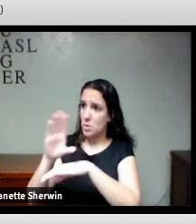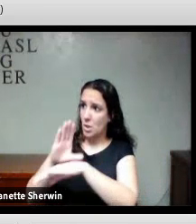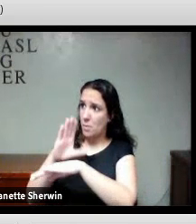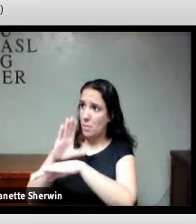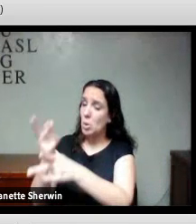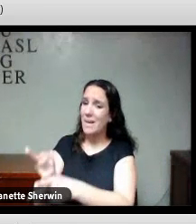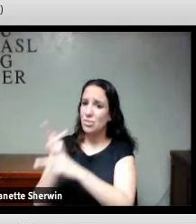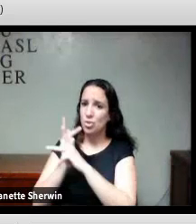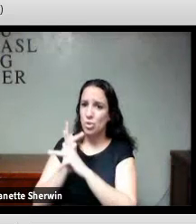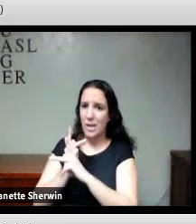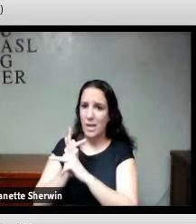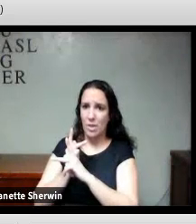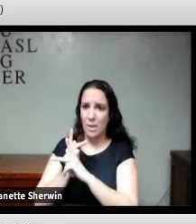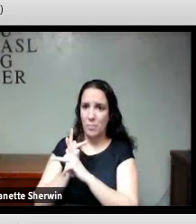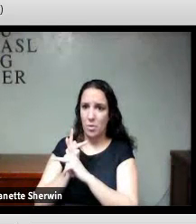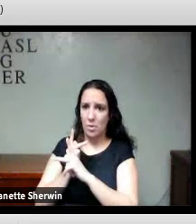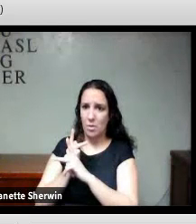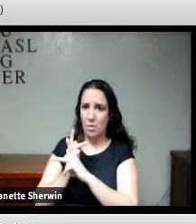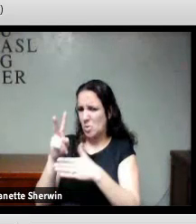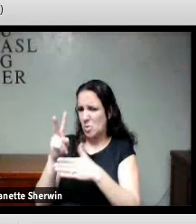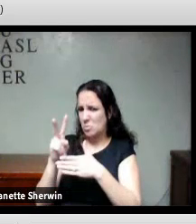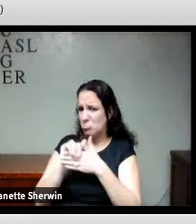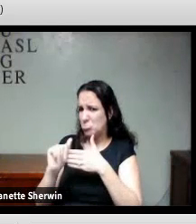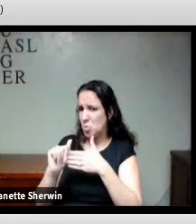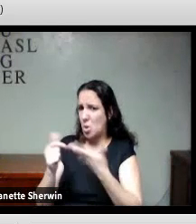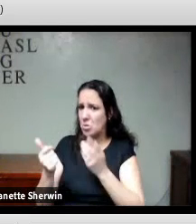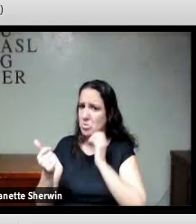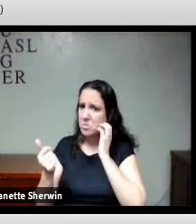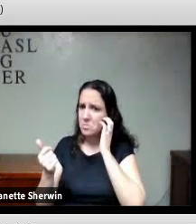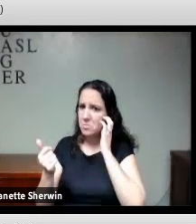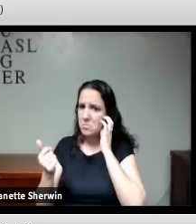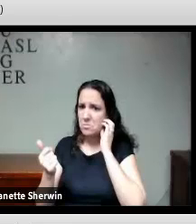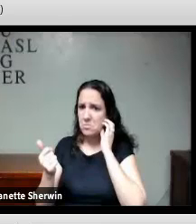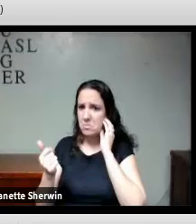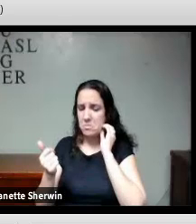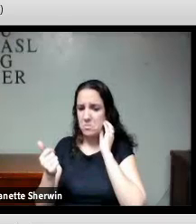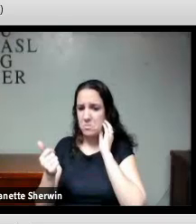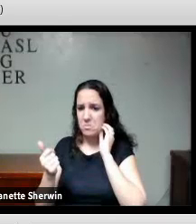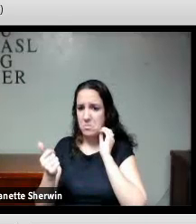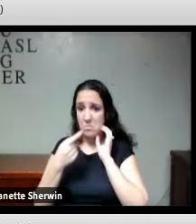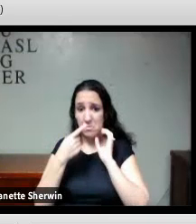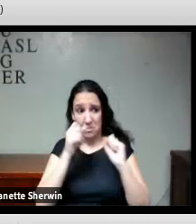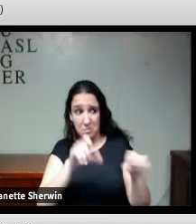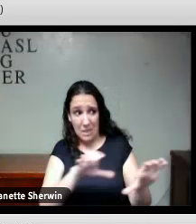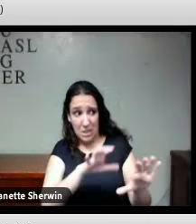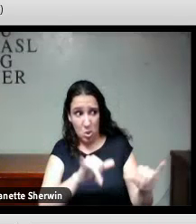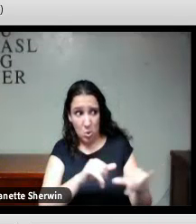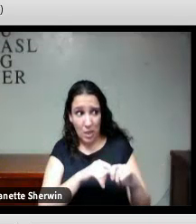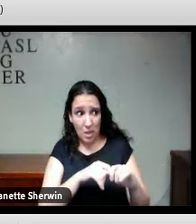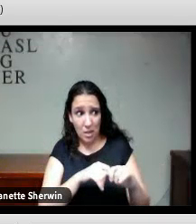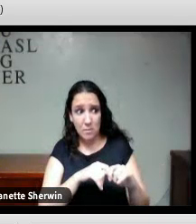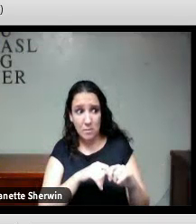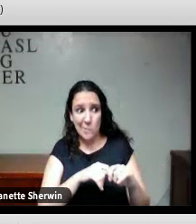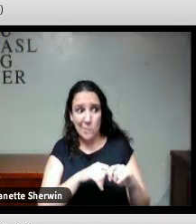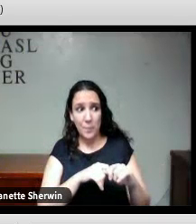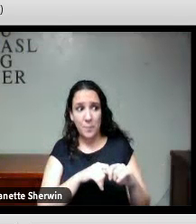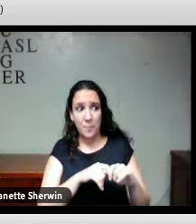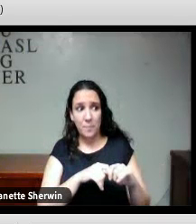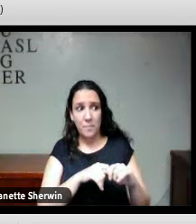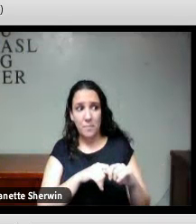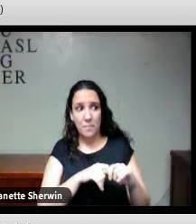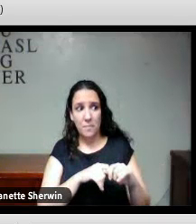out here for $2, some kind of a $2 computer access. And she said, would you be able to do that? Now, of course, me being the